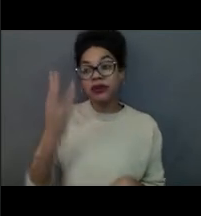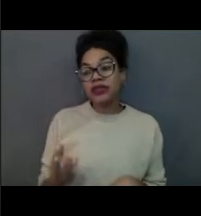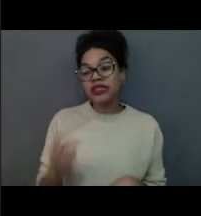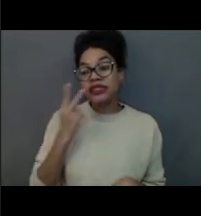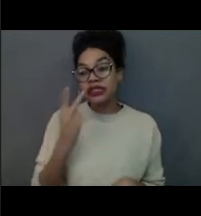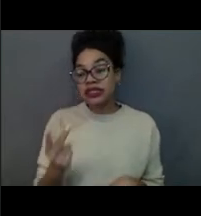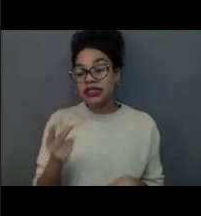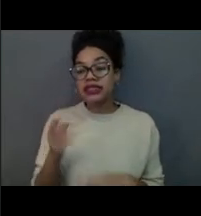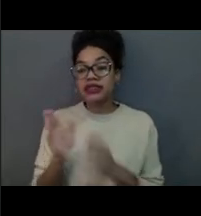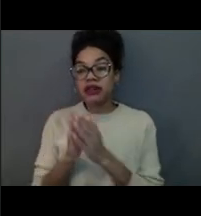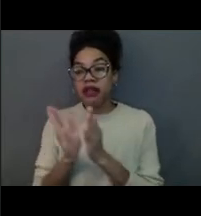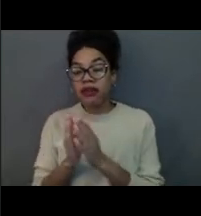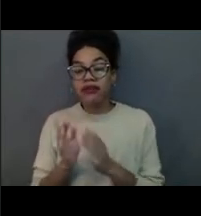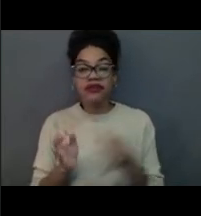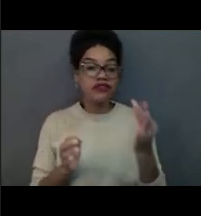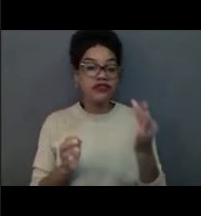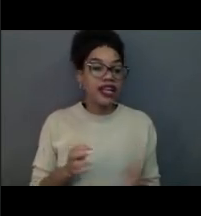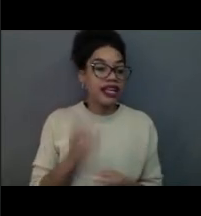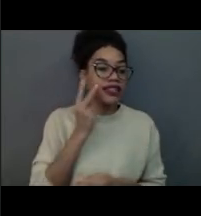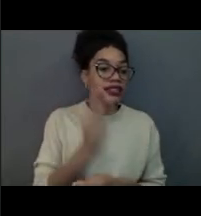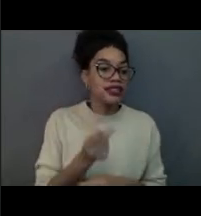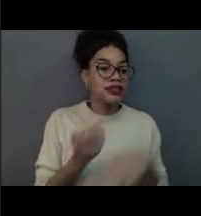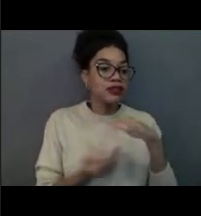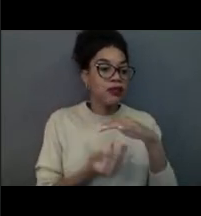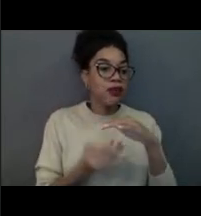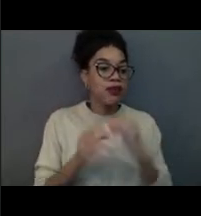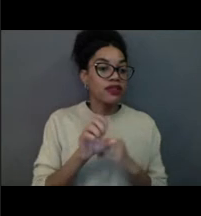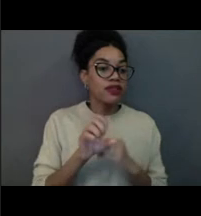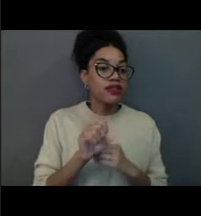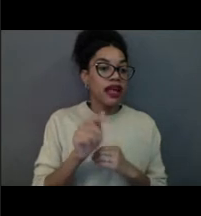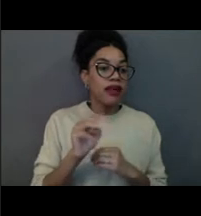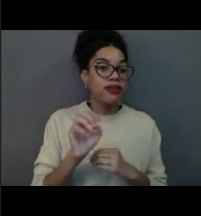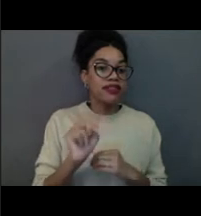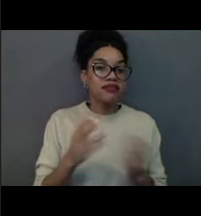sea scallops, and on a Friday you're looking at smoked salmon. It's a good